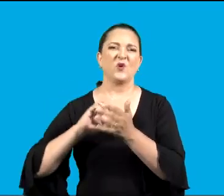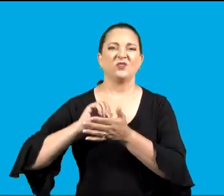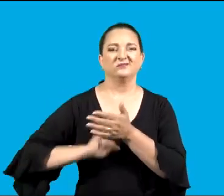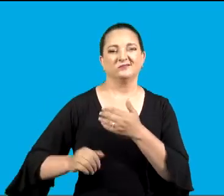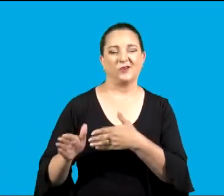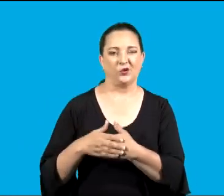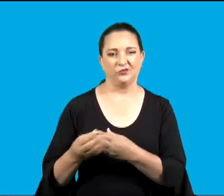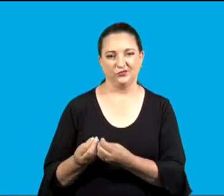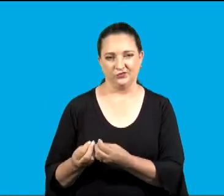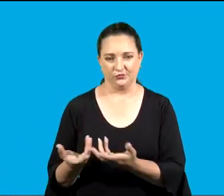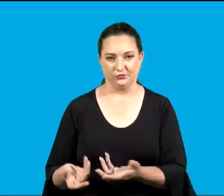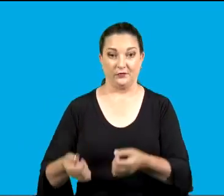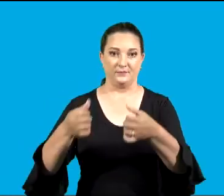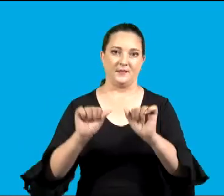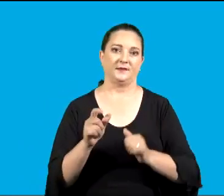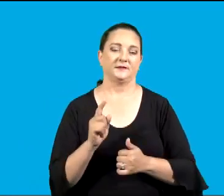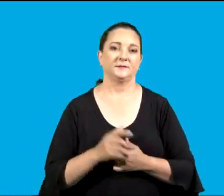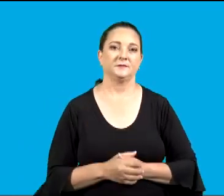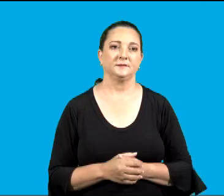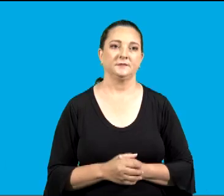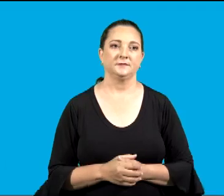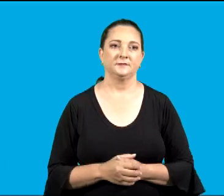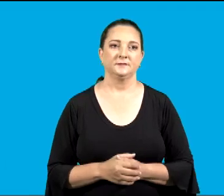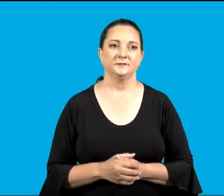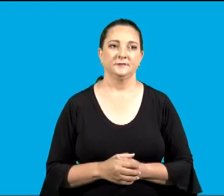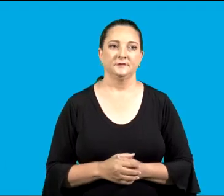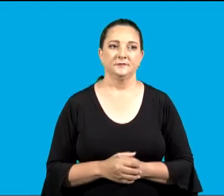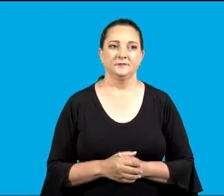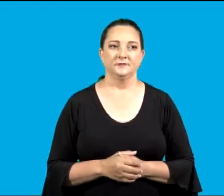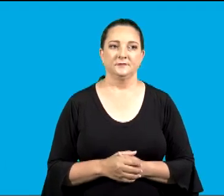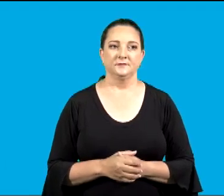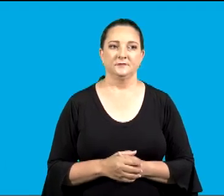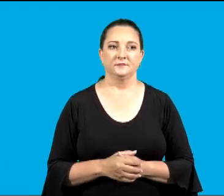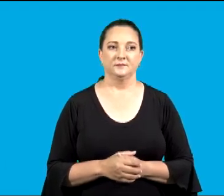closing stock. I'll go on to the next one. And it reads,